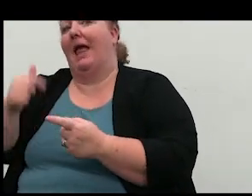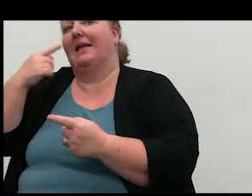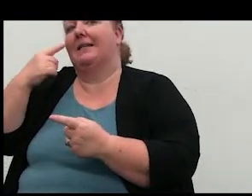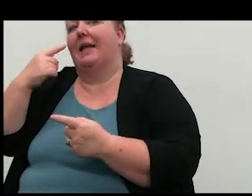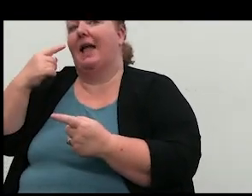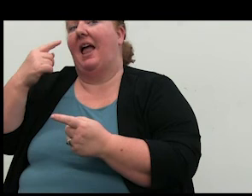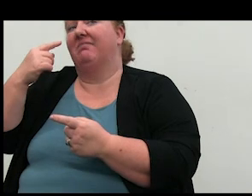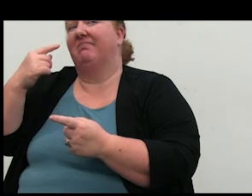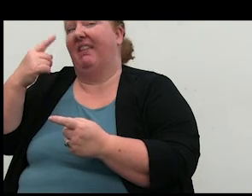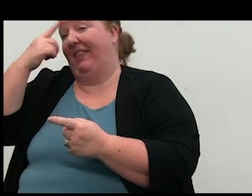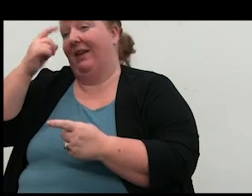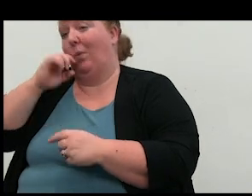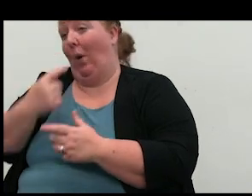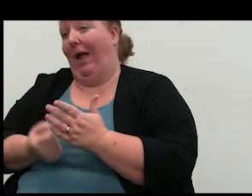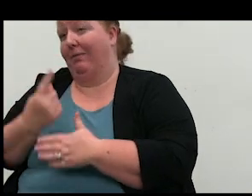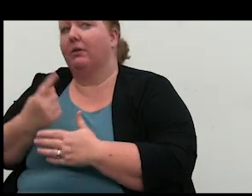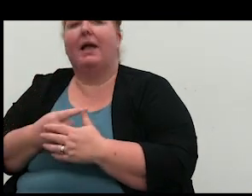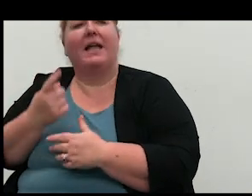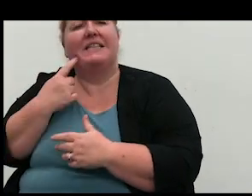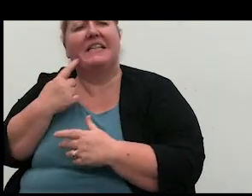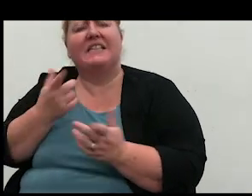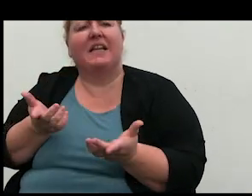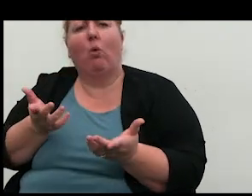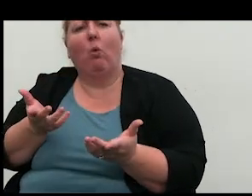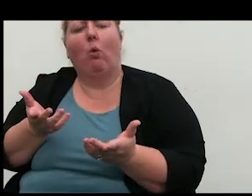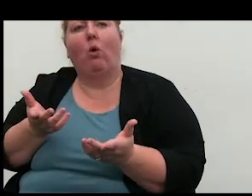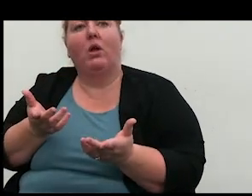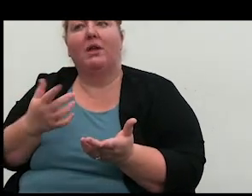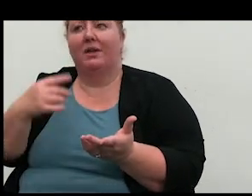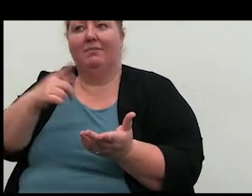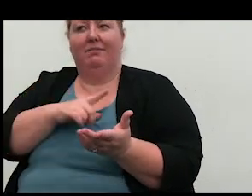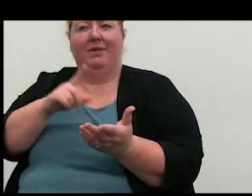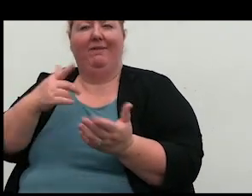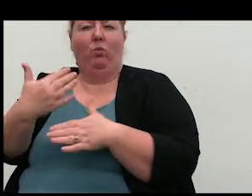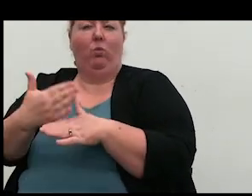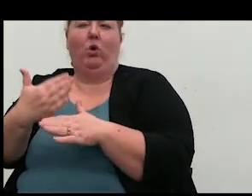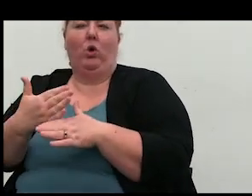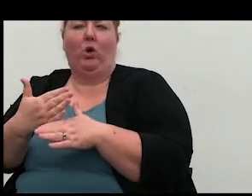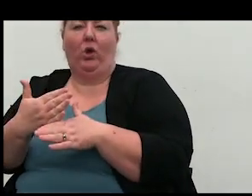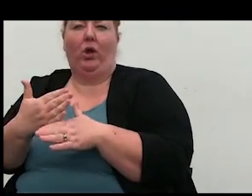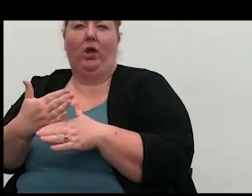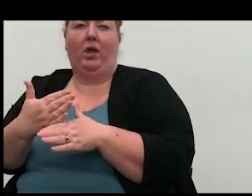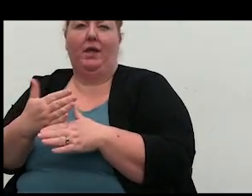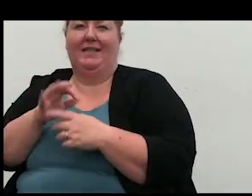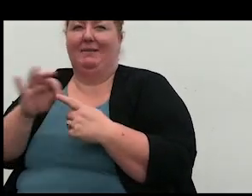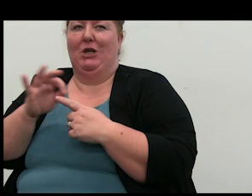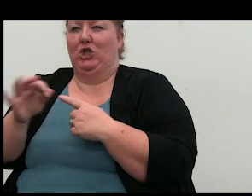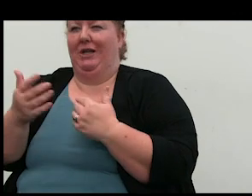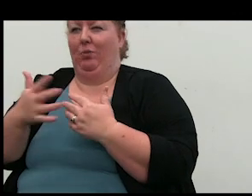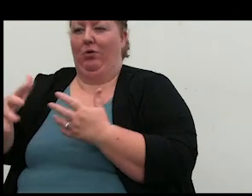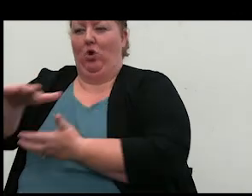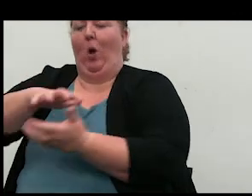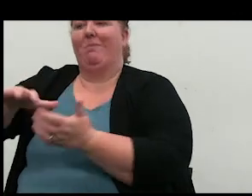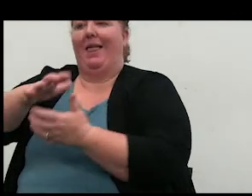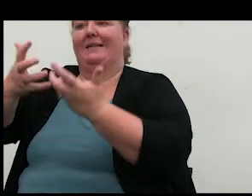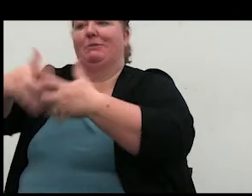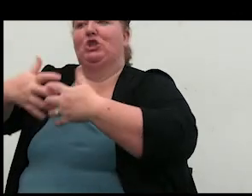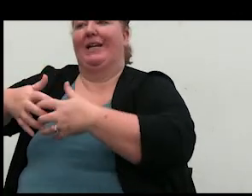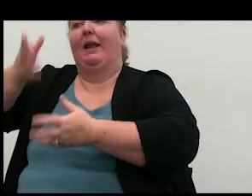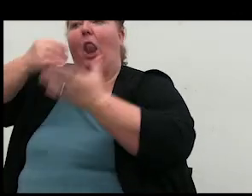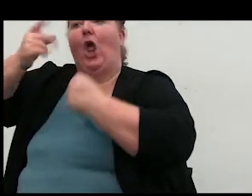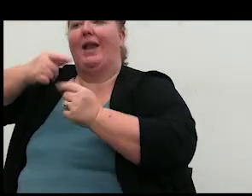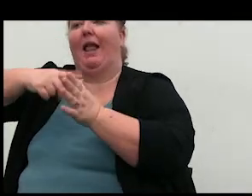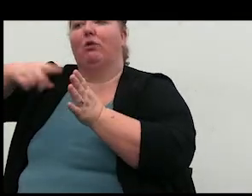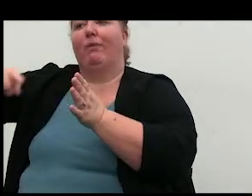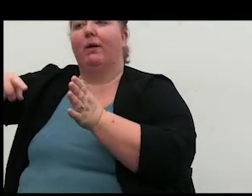happen. How easy is that though? Because people who work especially with the more complex machine learning